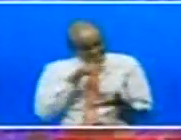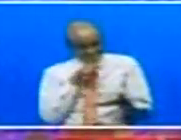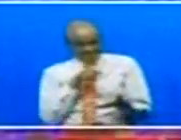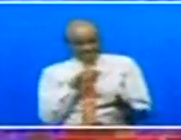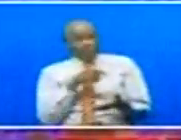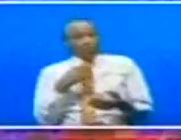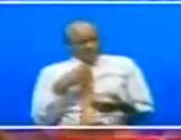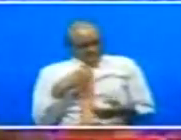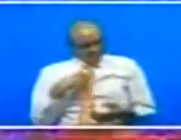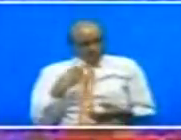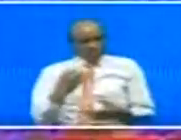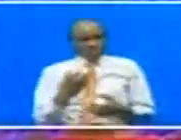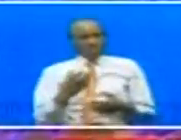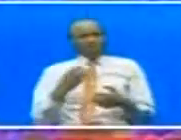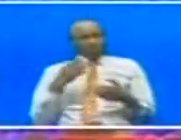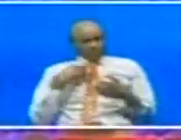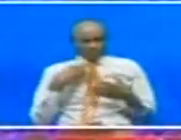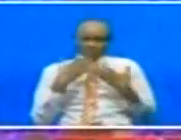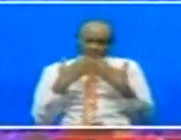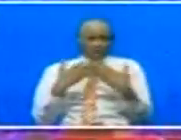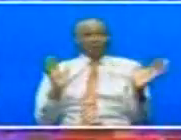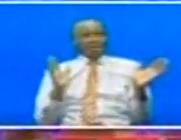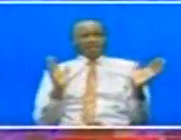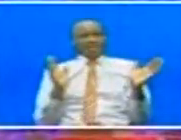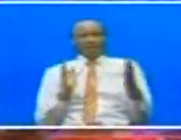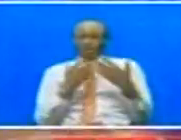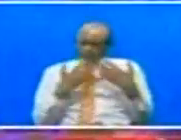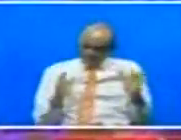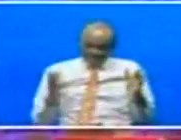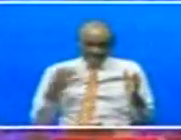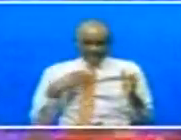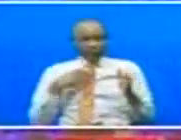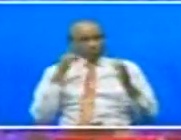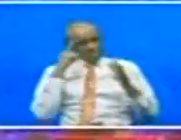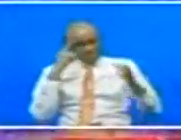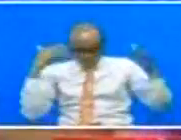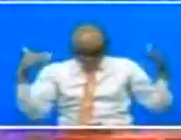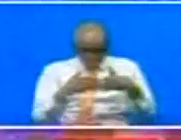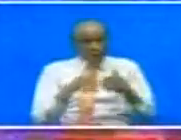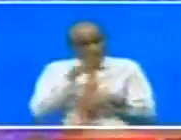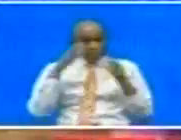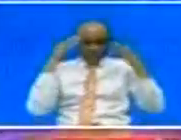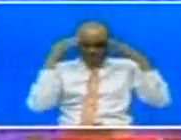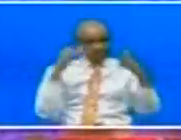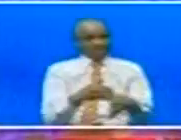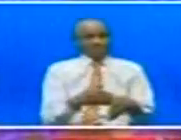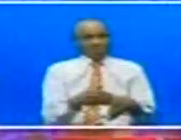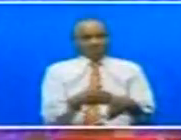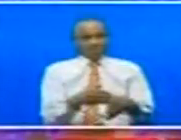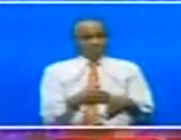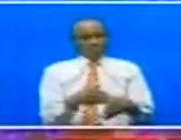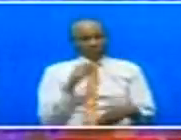we have to be a little bit more deliberative and a little bit more intentional as Kenyans in the way we respond.